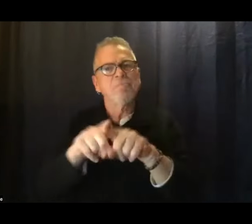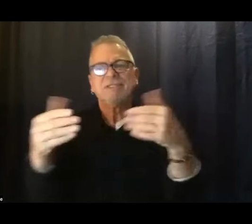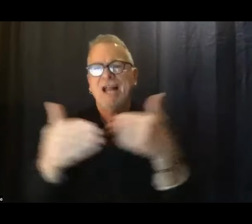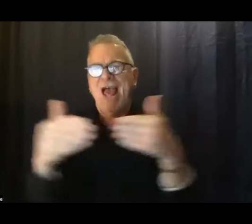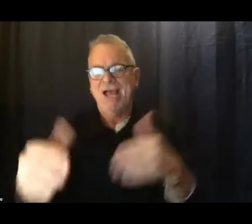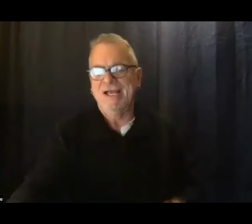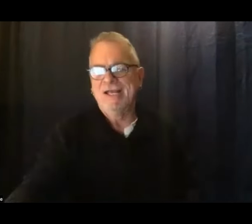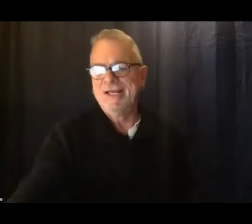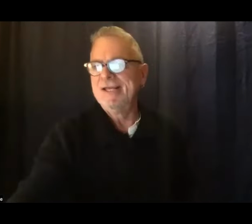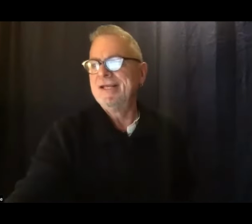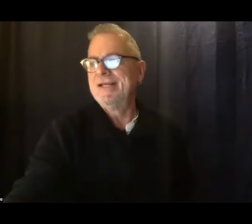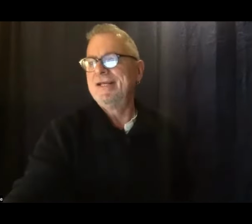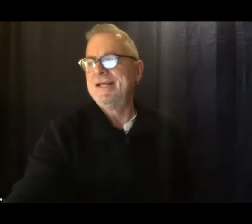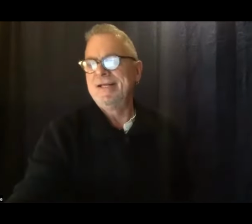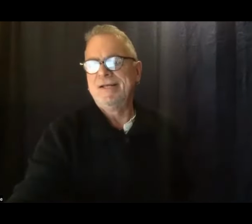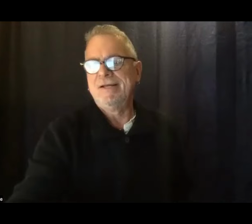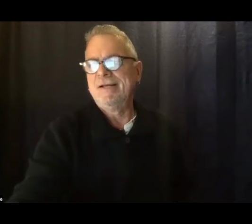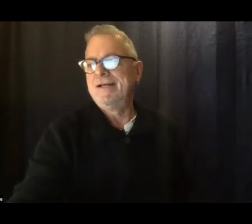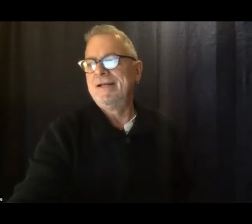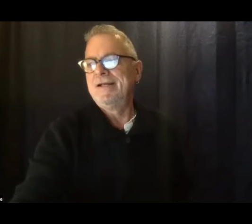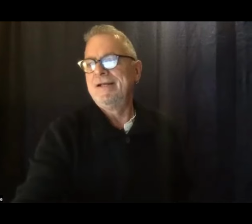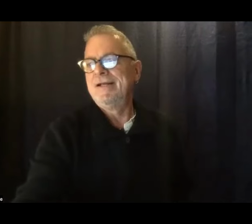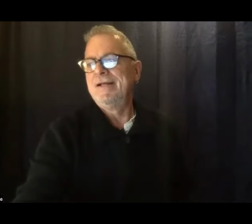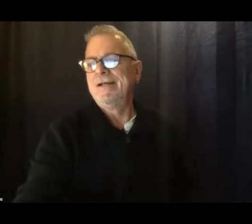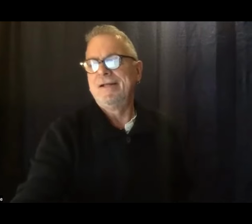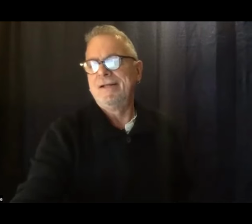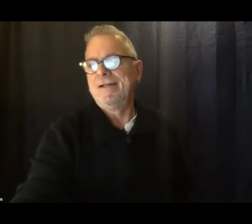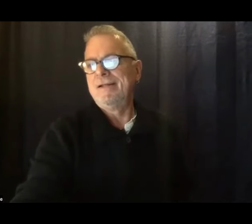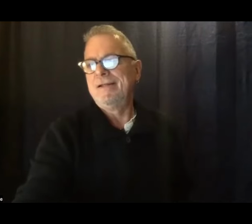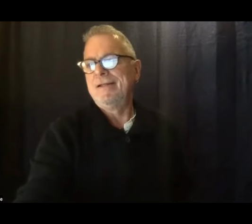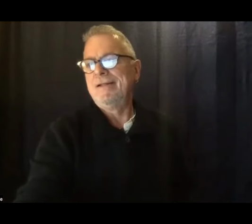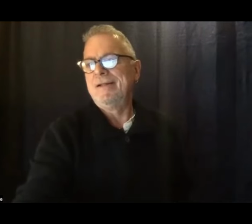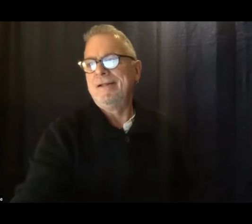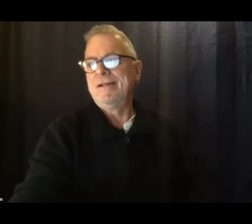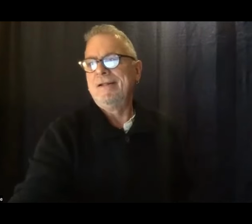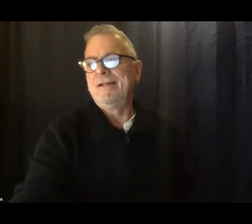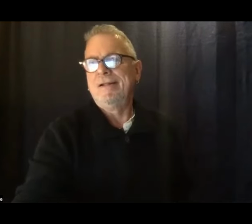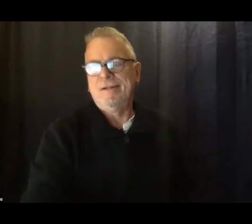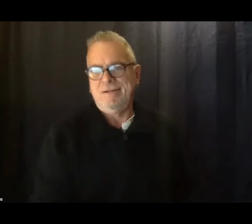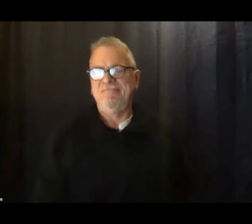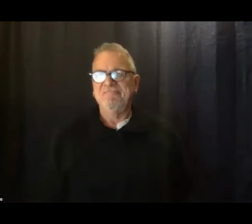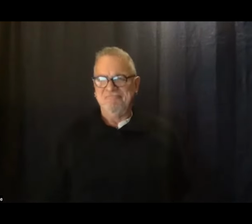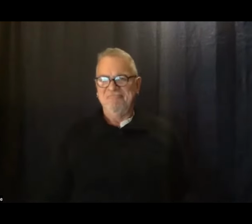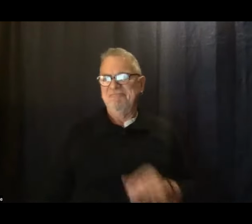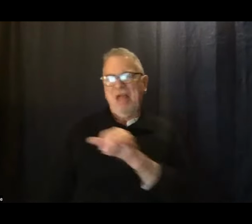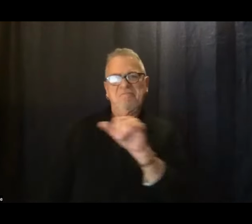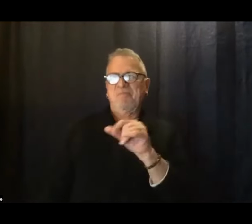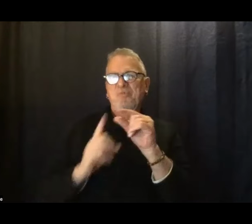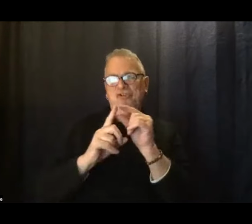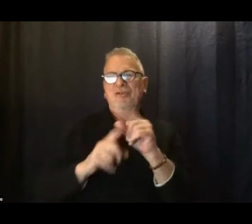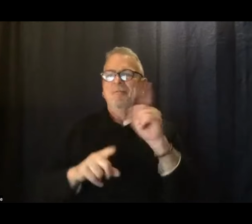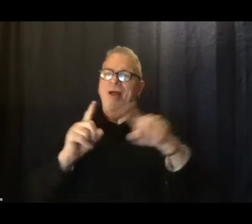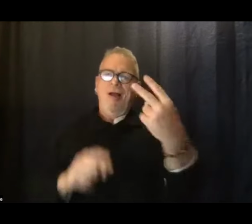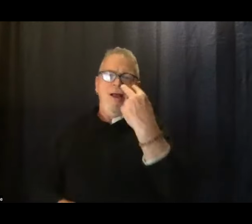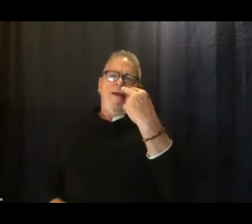Okay. I'm going to show you 2 slides. They are the exact same. Notice the only the difference is the category, which type it is,